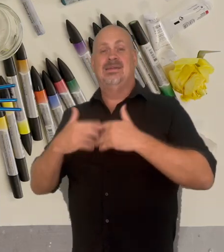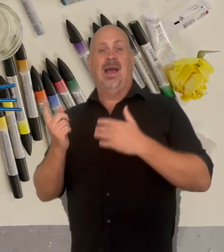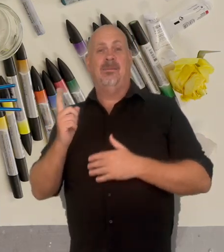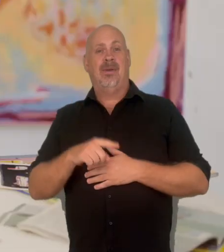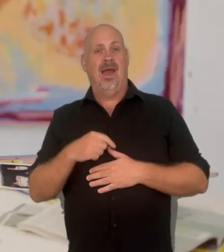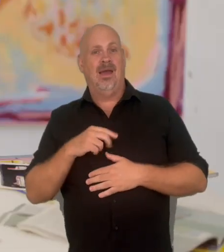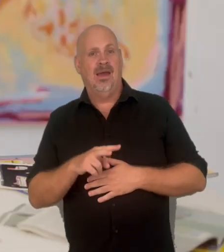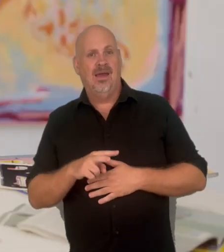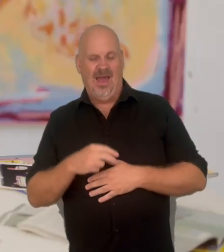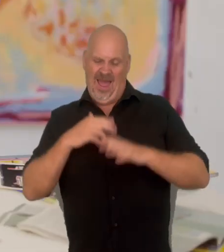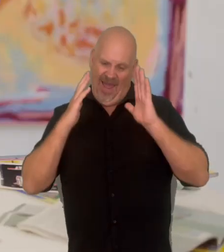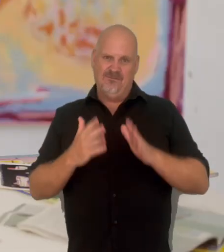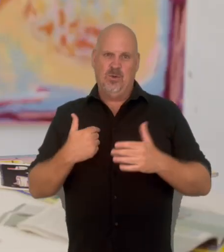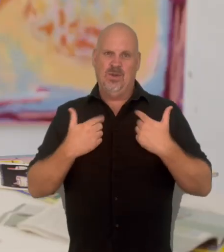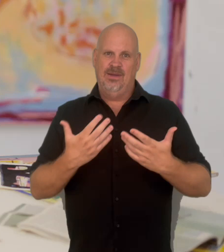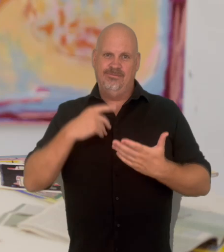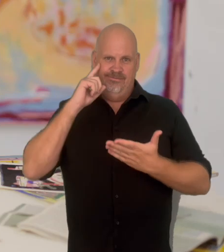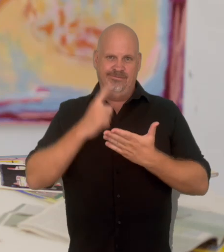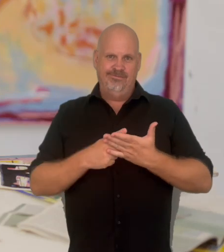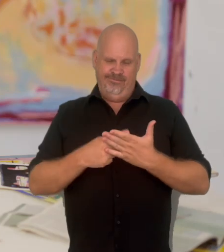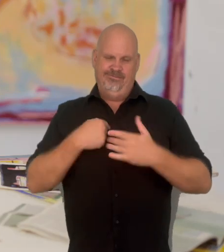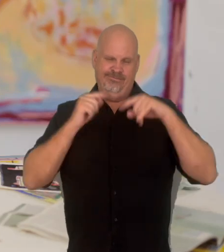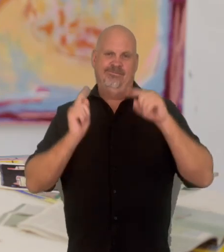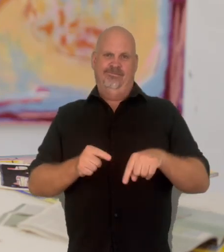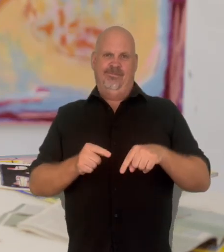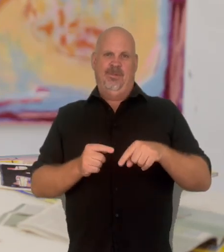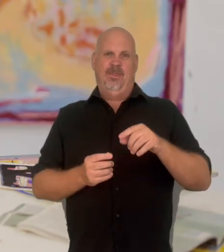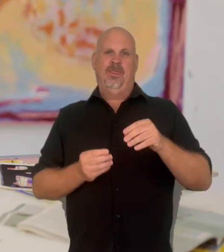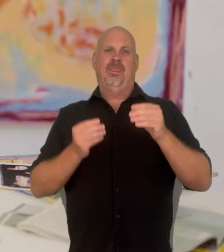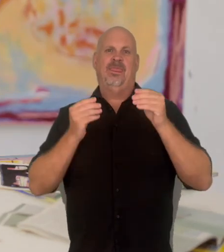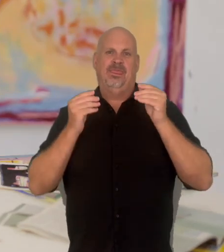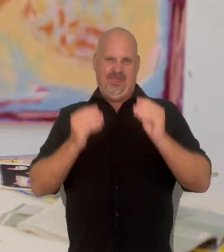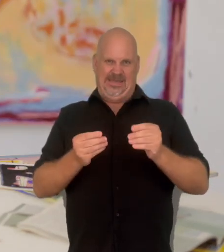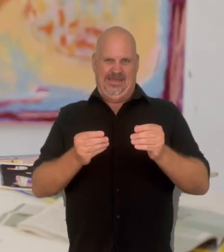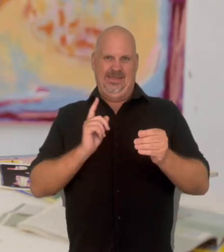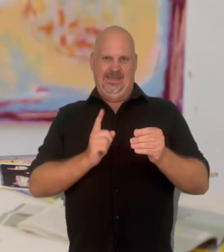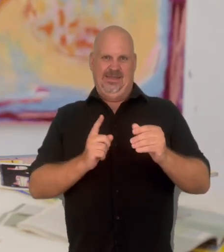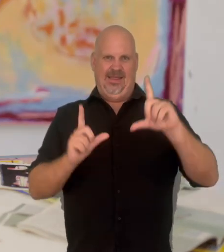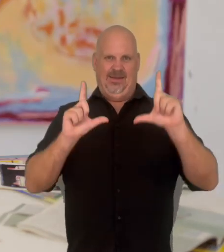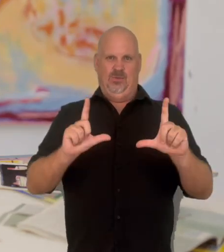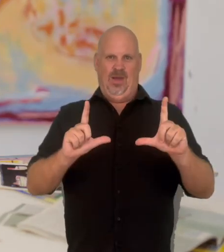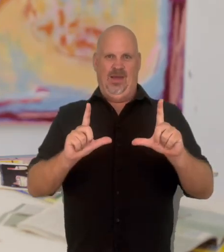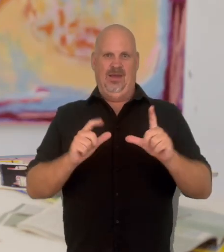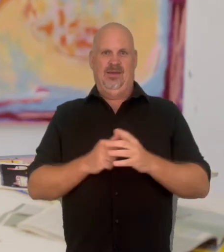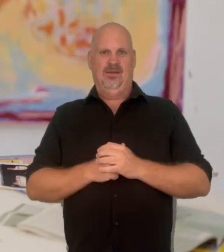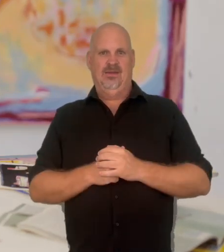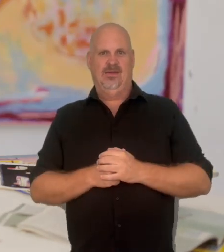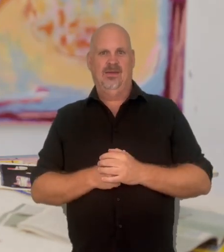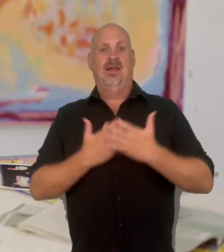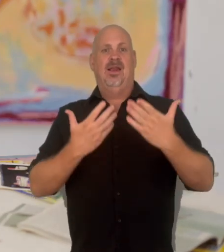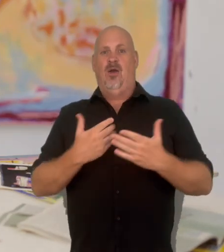decision. So I think I'm going to go with this way. Yeah, and now I'm going to go for the